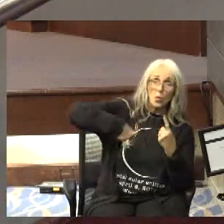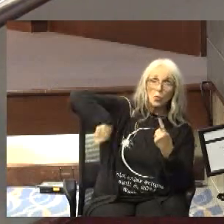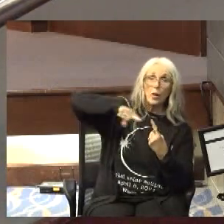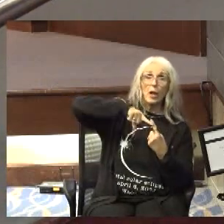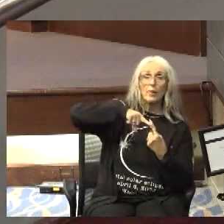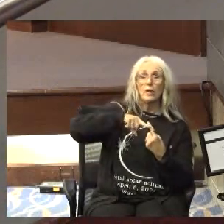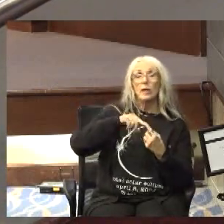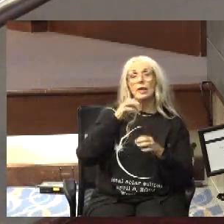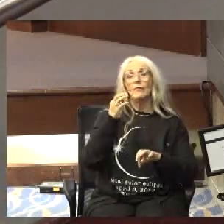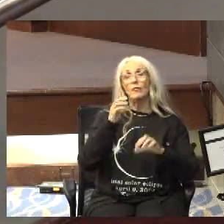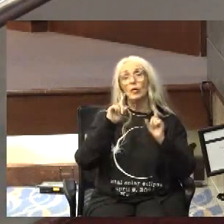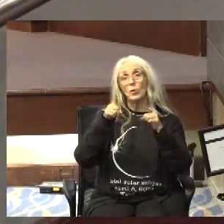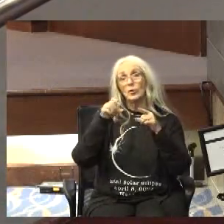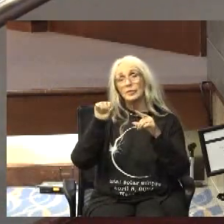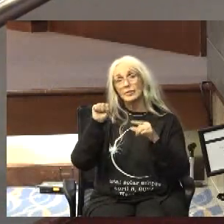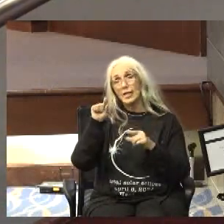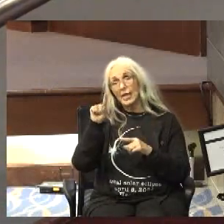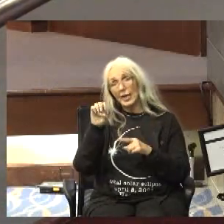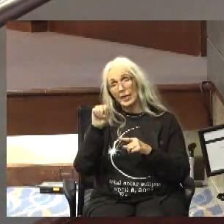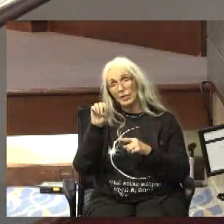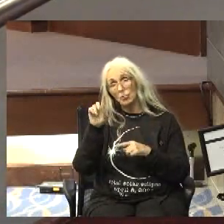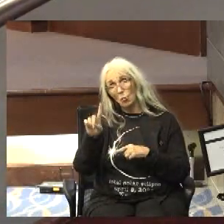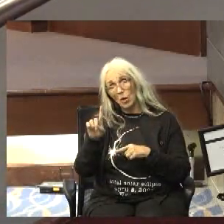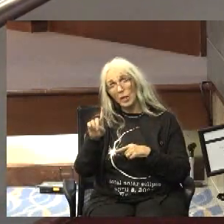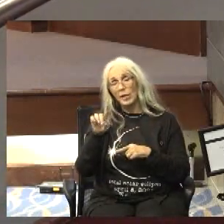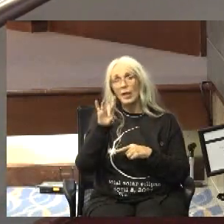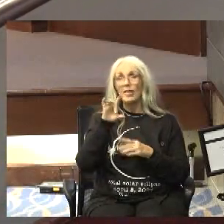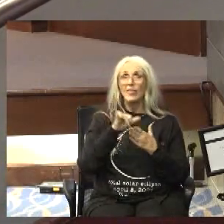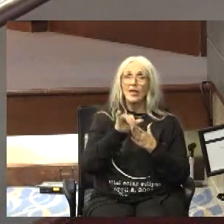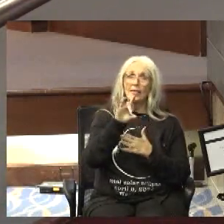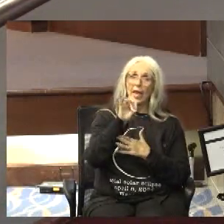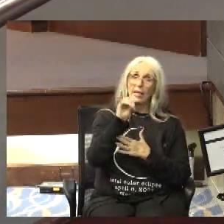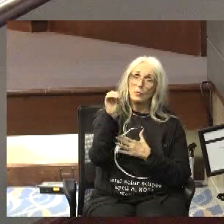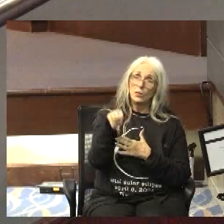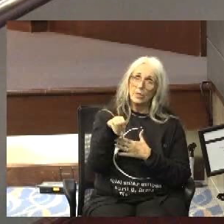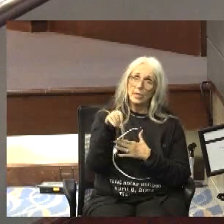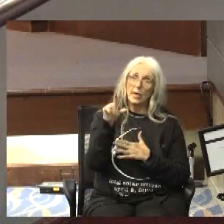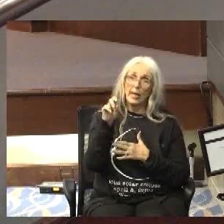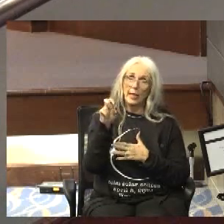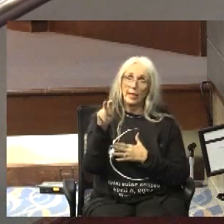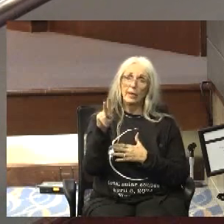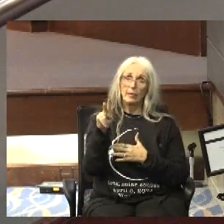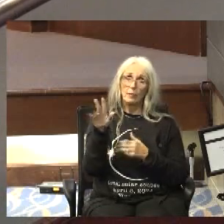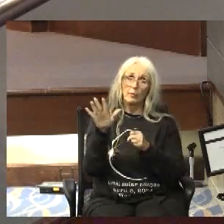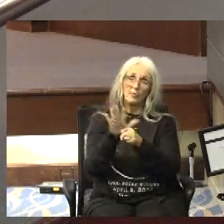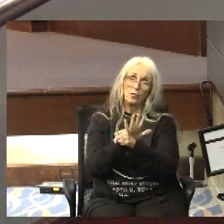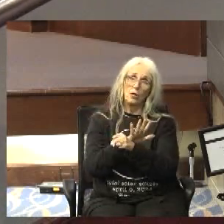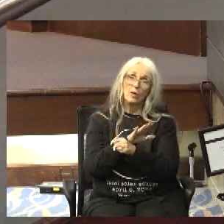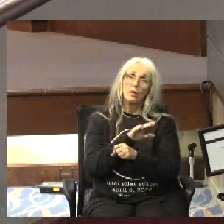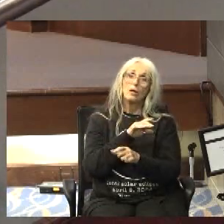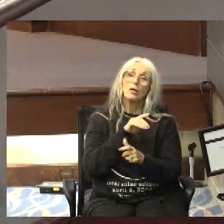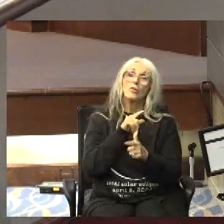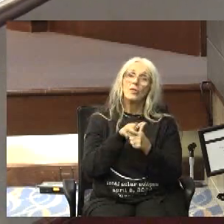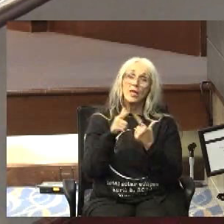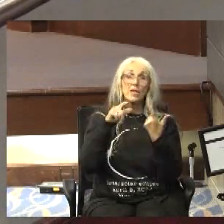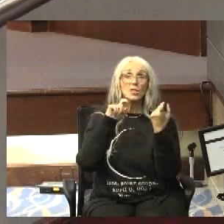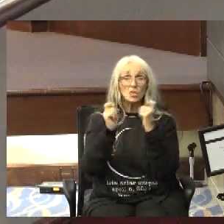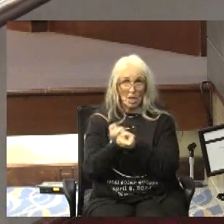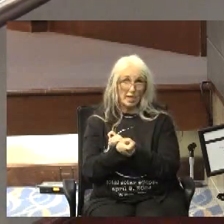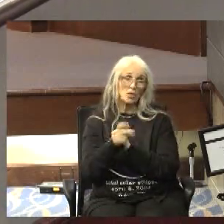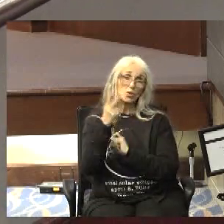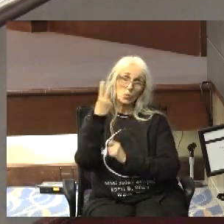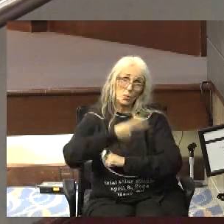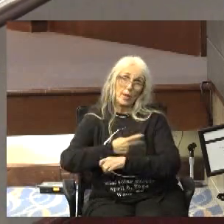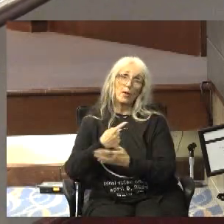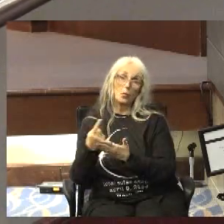to stage 1, which would be at 457, or 80% of the lake would be full, we would then transition to 2-day-a-week at